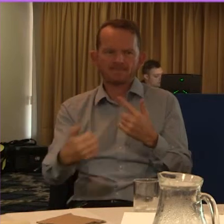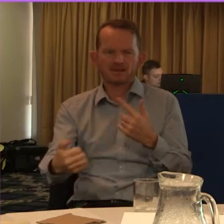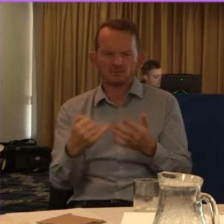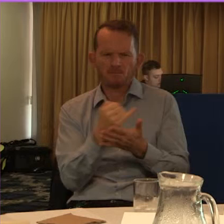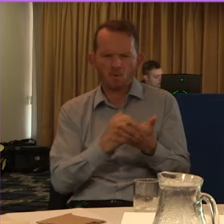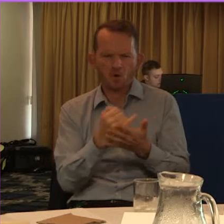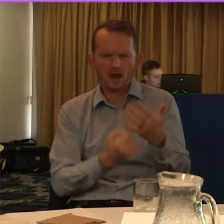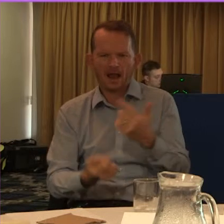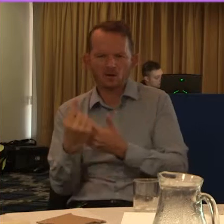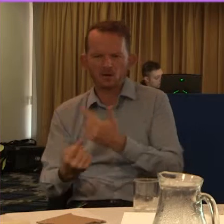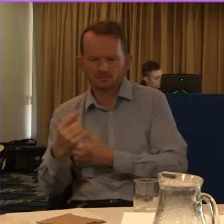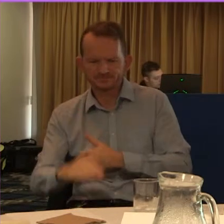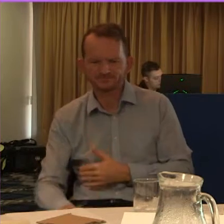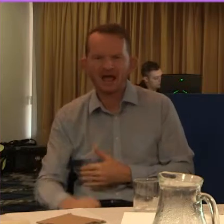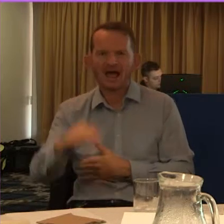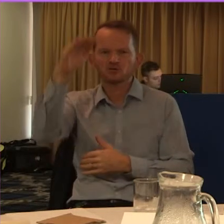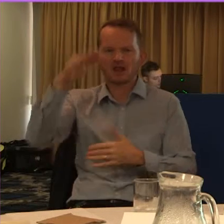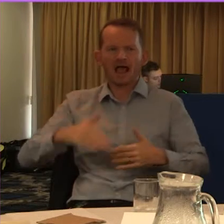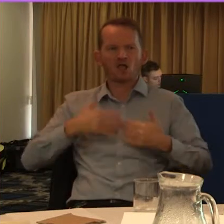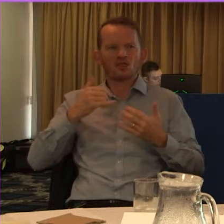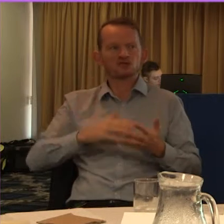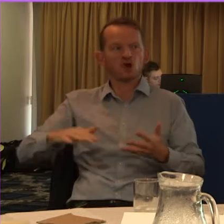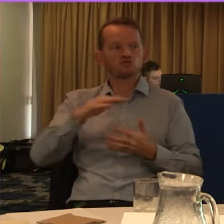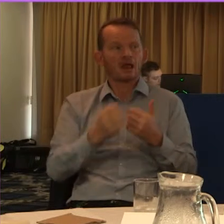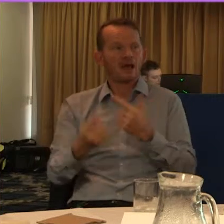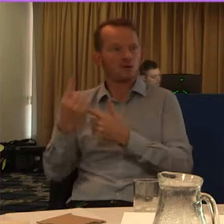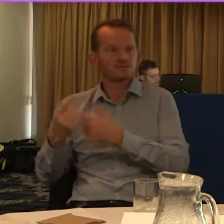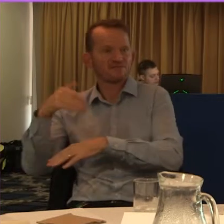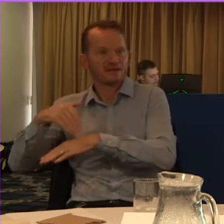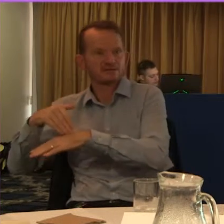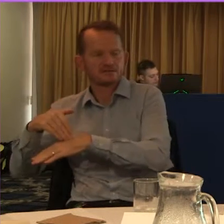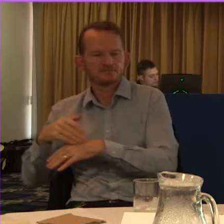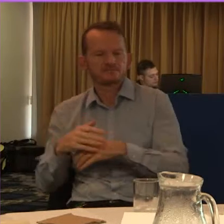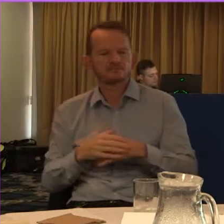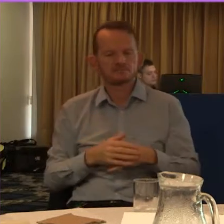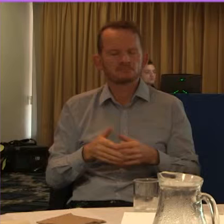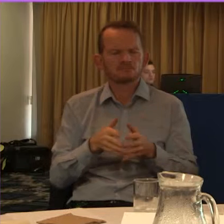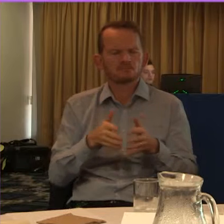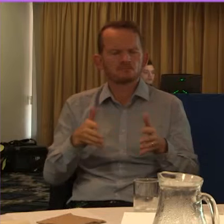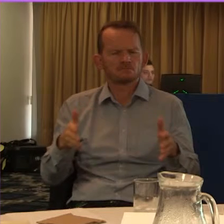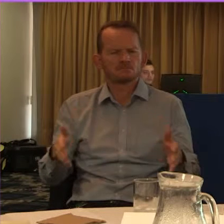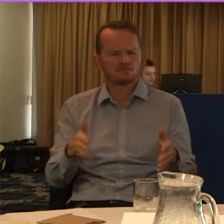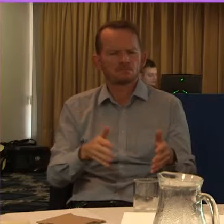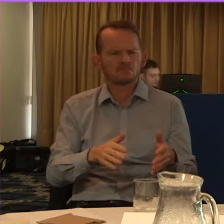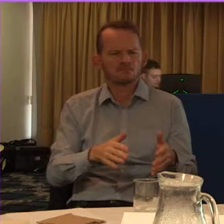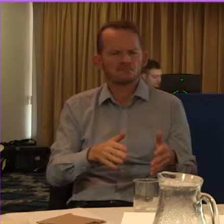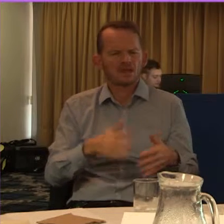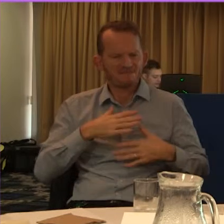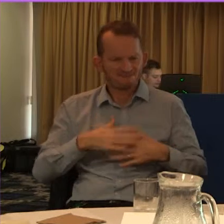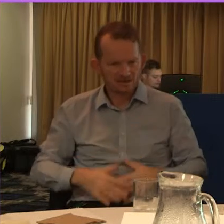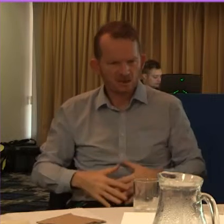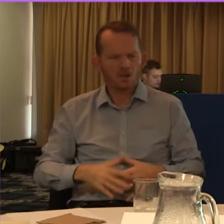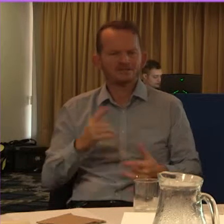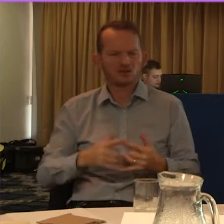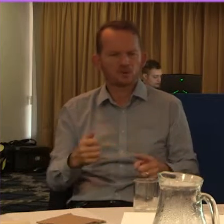documented, with poor outcomes in adult health and social outcomes. The increase in the numbers of adverse childhood